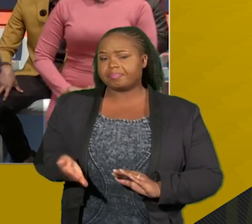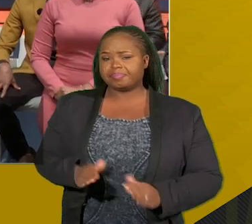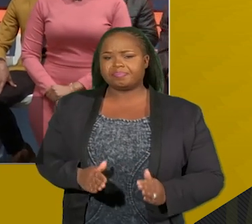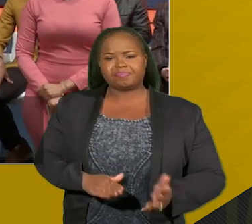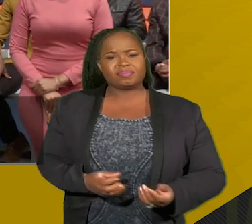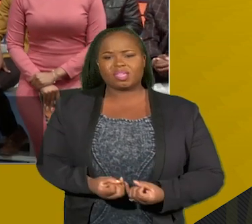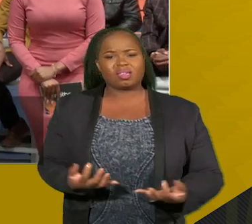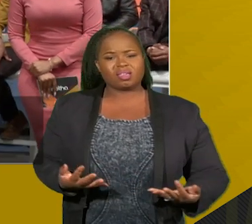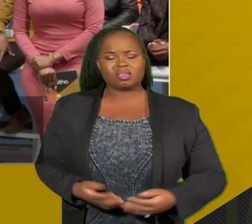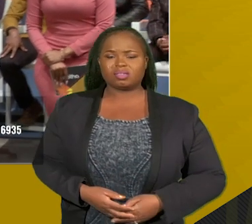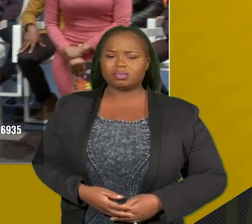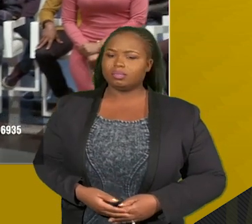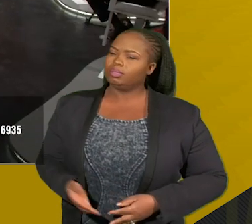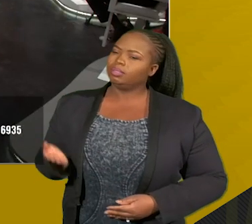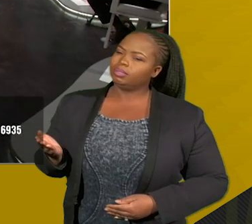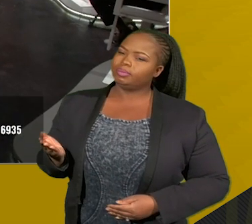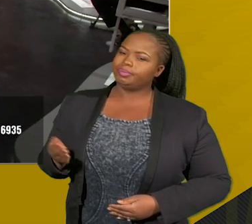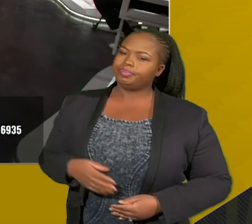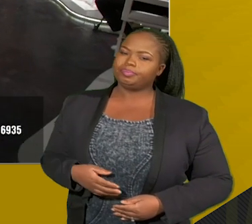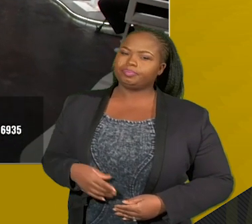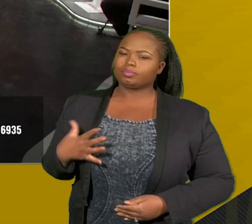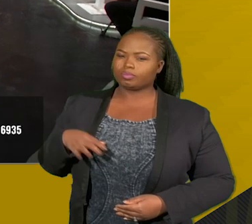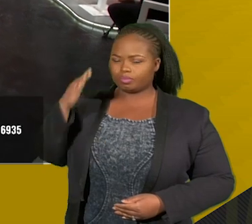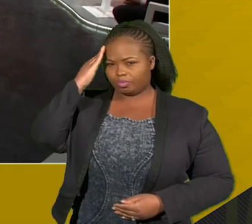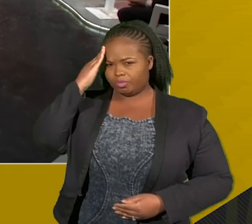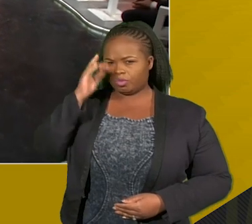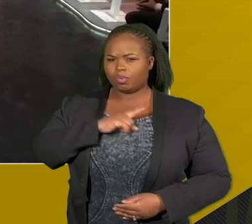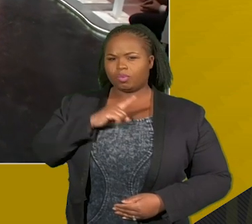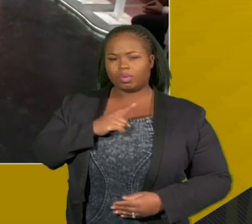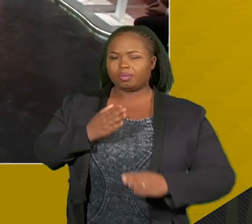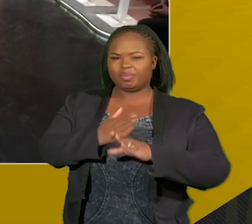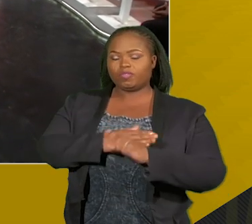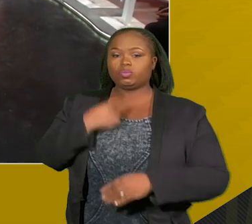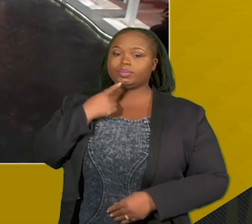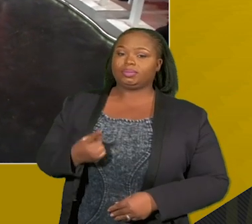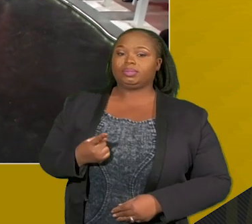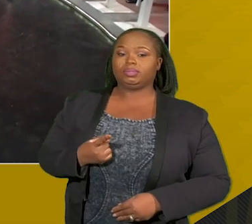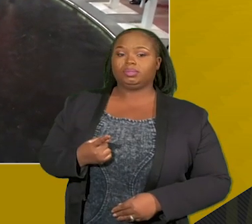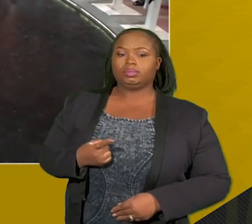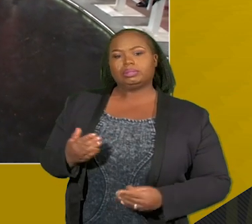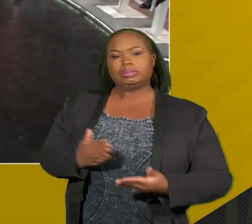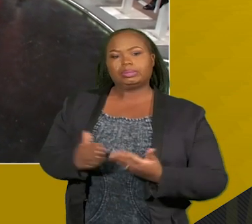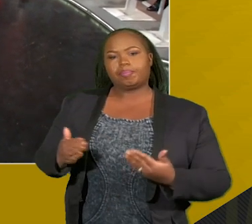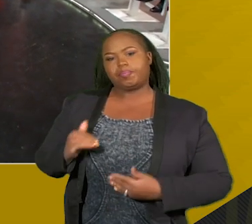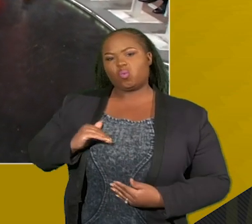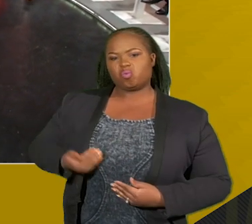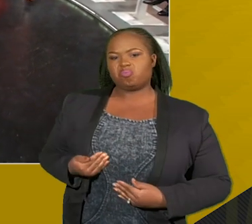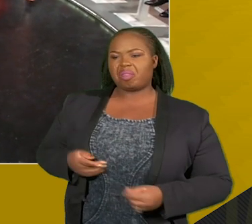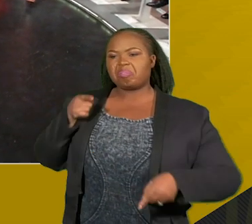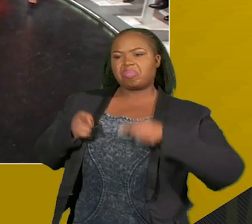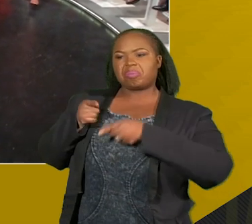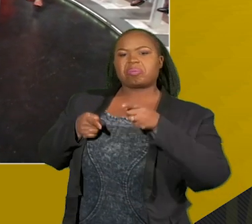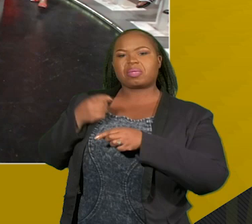emhlabeni as well. Let me come to you, Mtau. Mtau, I want to find out your point because you had something ukuthi ngesinye isikhathi abantu besifazane they provoke